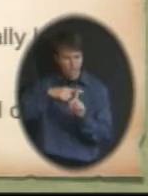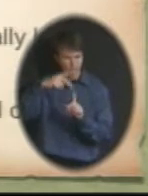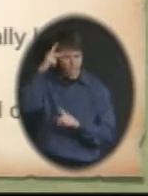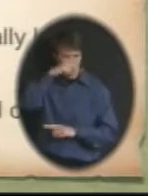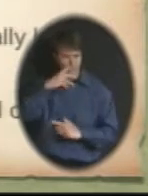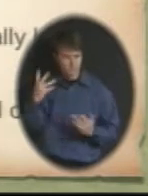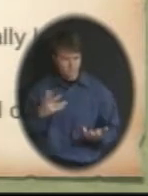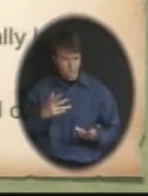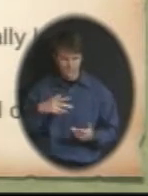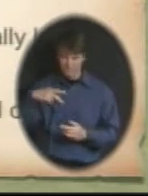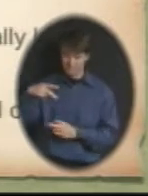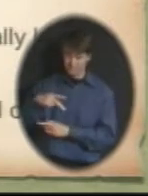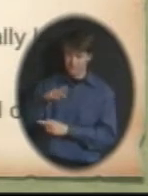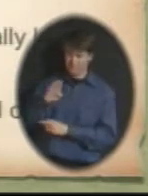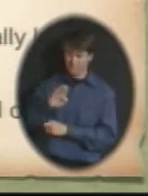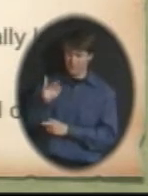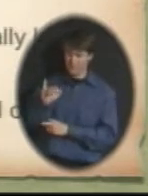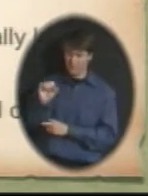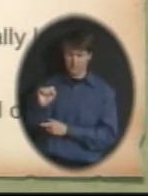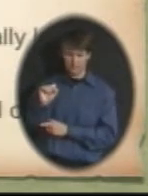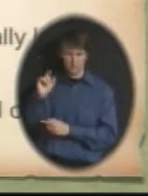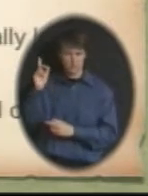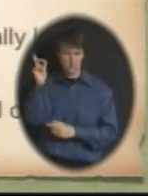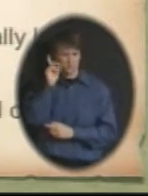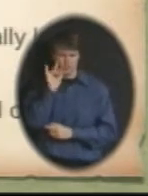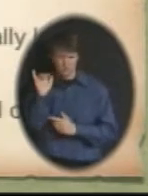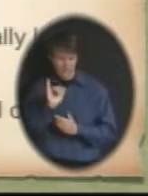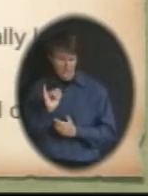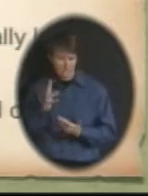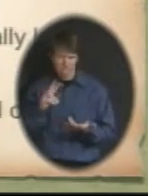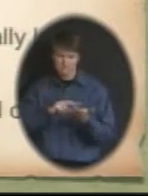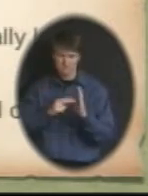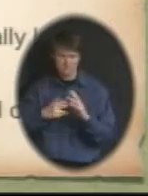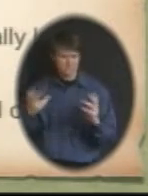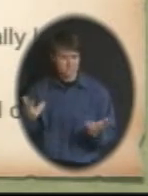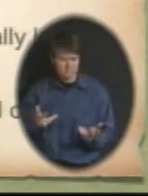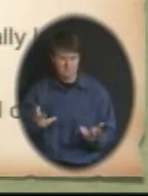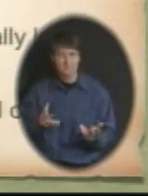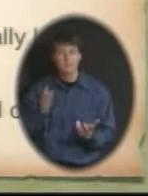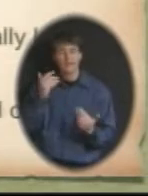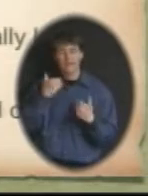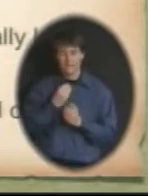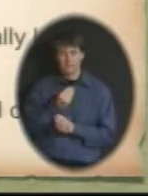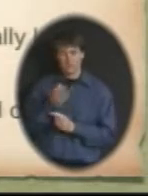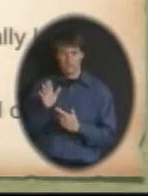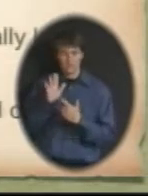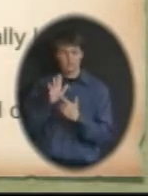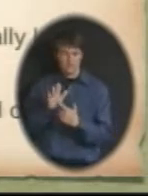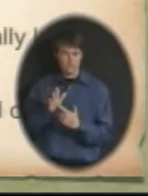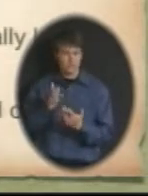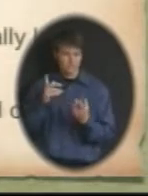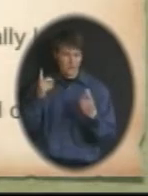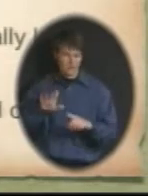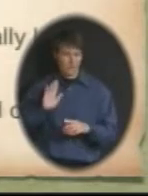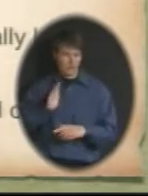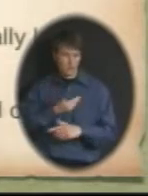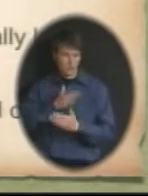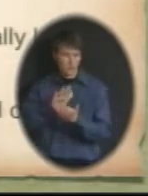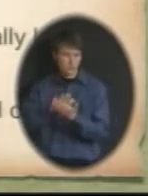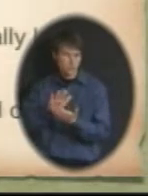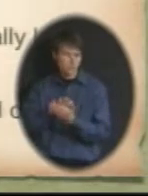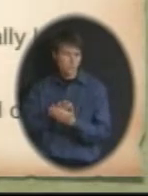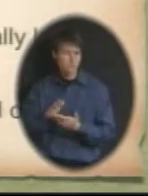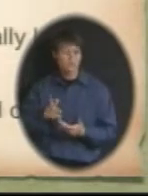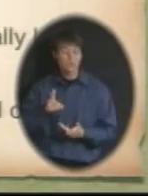does PBIS look like and mean, and I'll share a couple examples in our schools. Each of our schools has